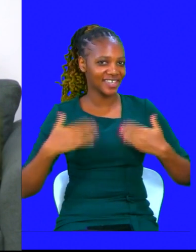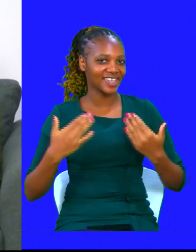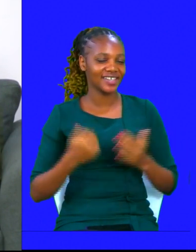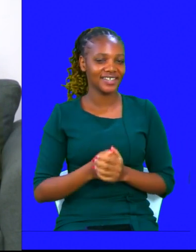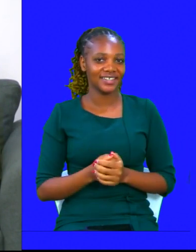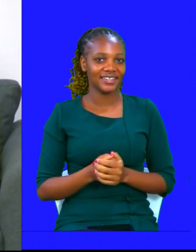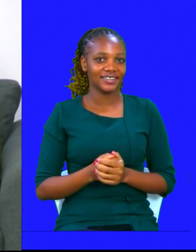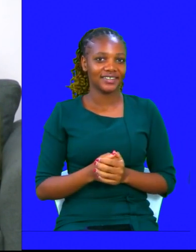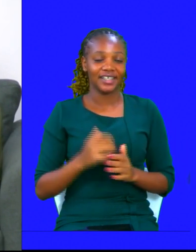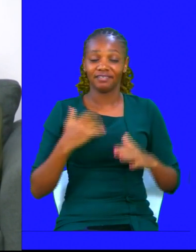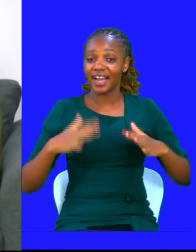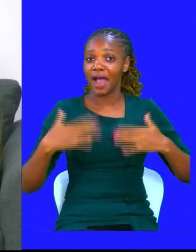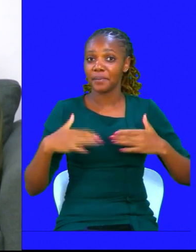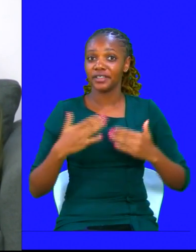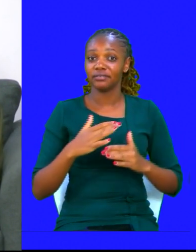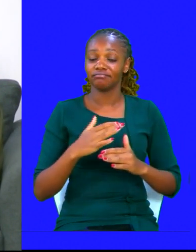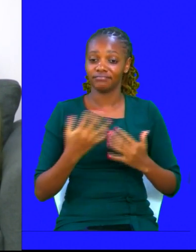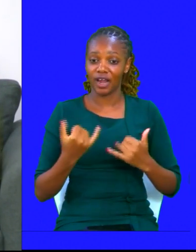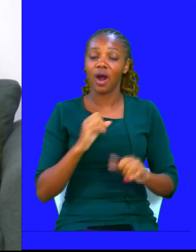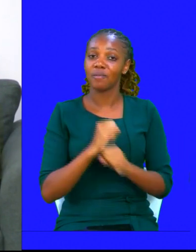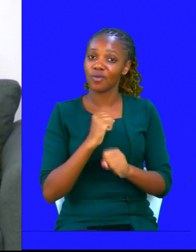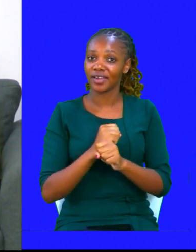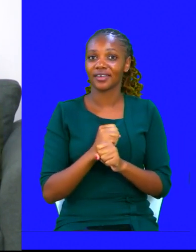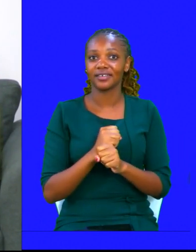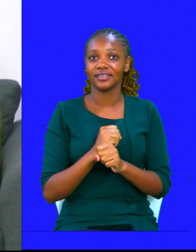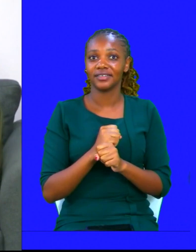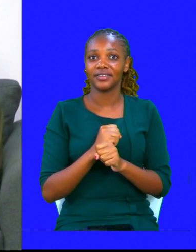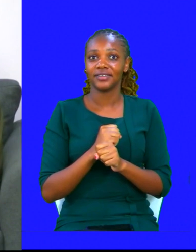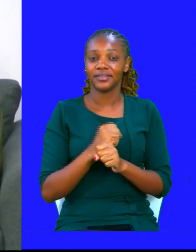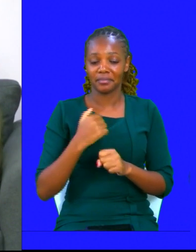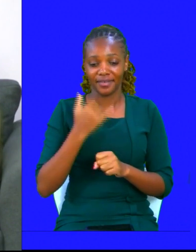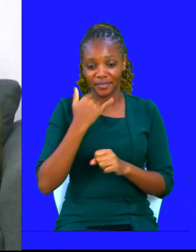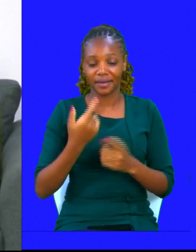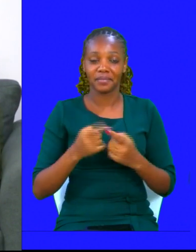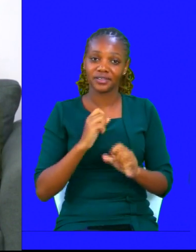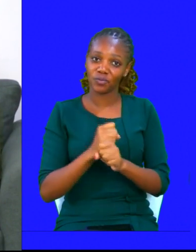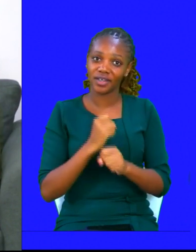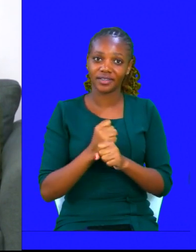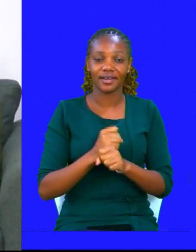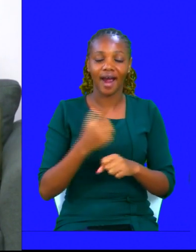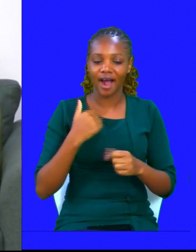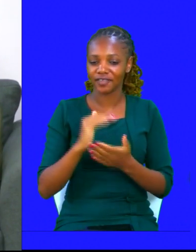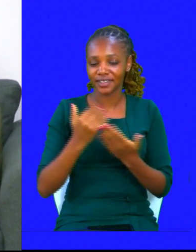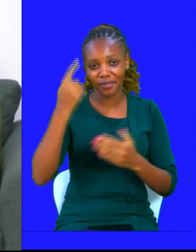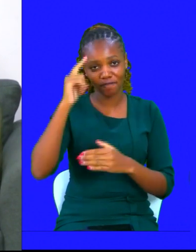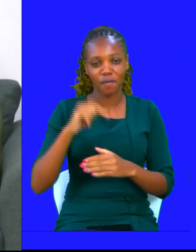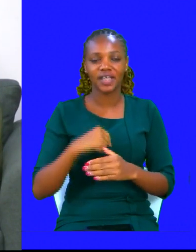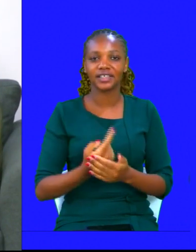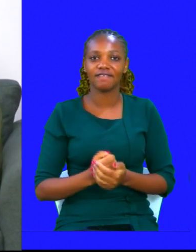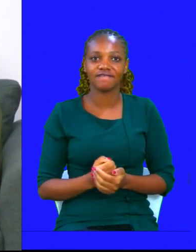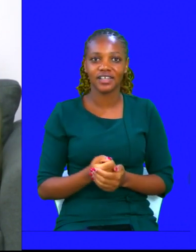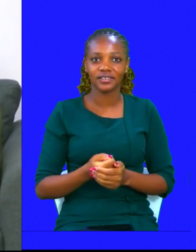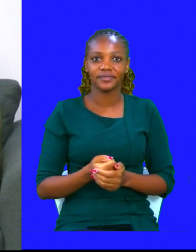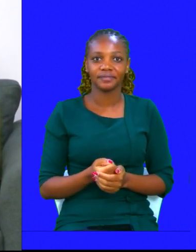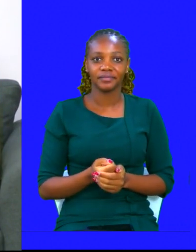privileged, let me say, to be working, and I'm really happy at my age to be getting something for myself. That's a very good, a big deal for